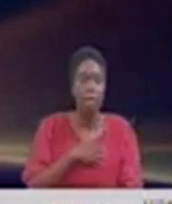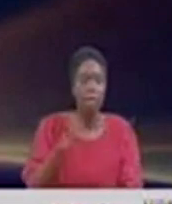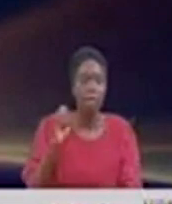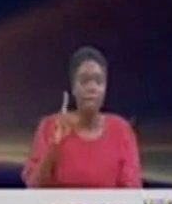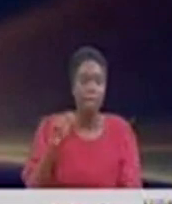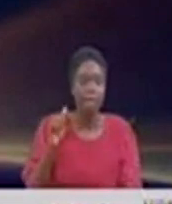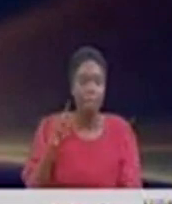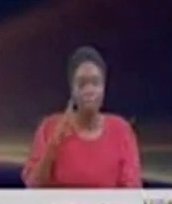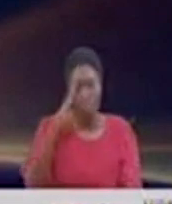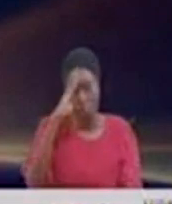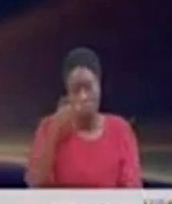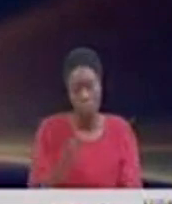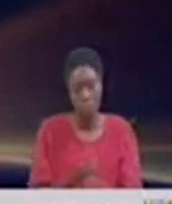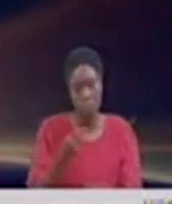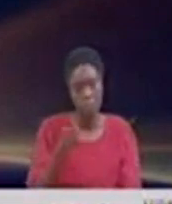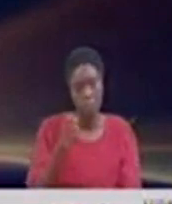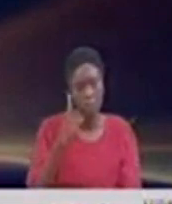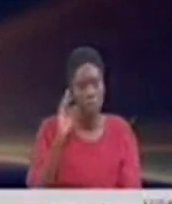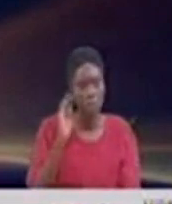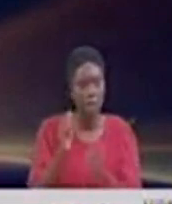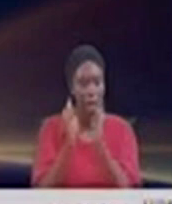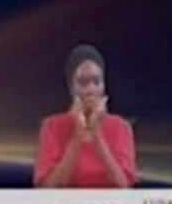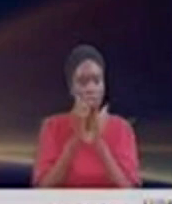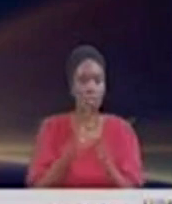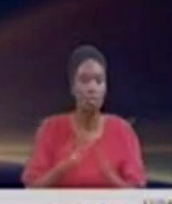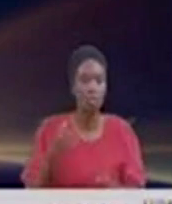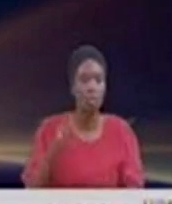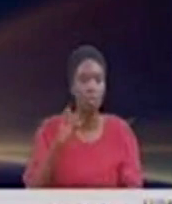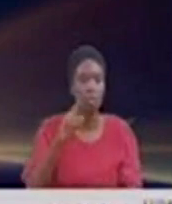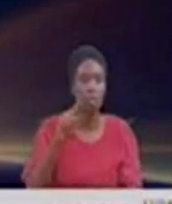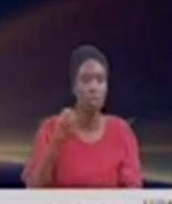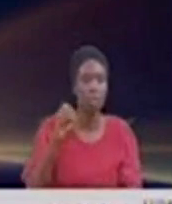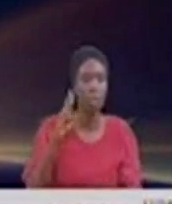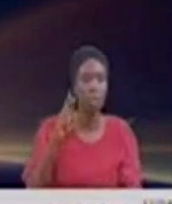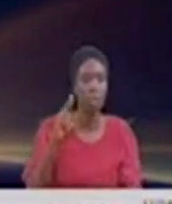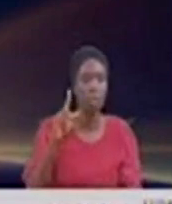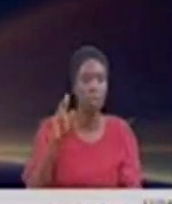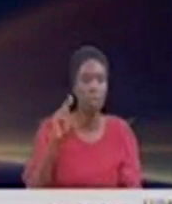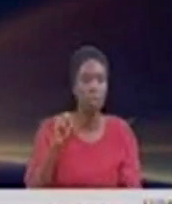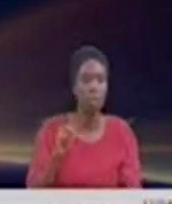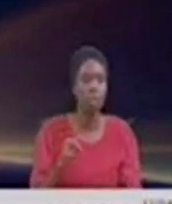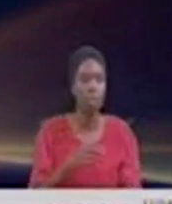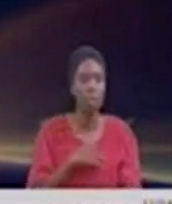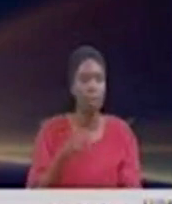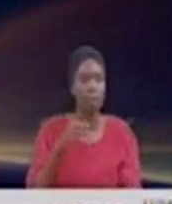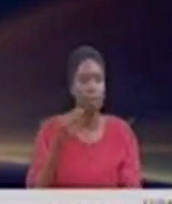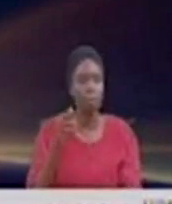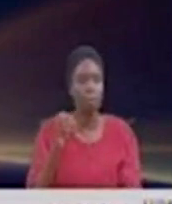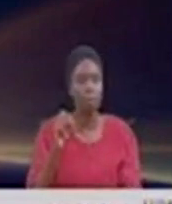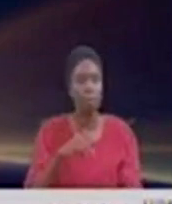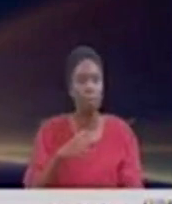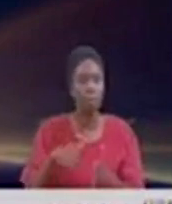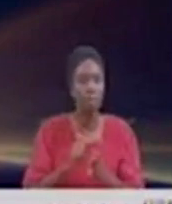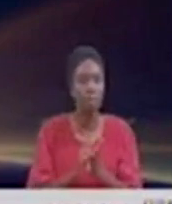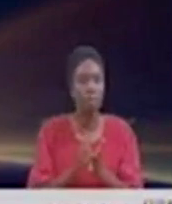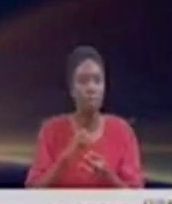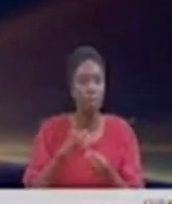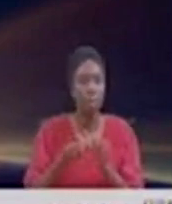son of Helon, shall be captain of the children of Zebulun. And his host, and those that were numbered thereof, were